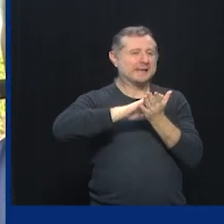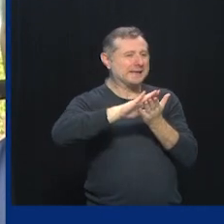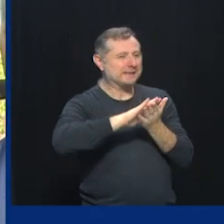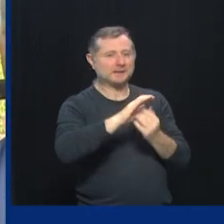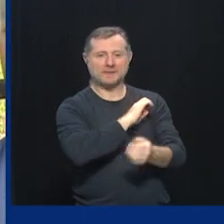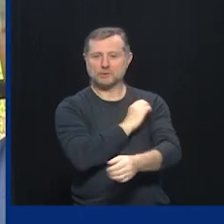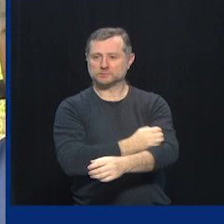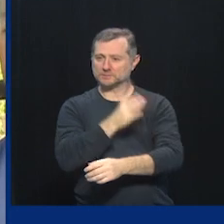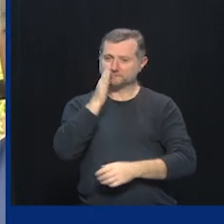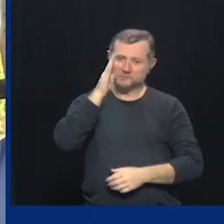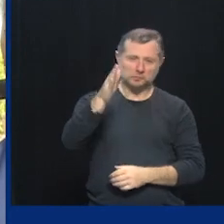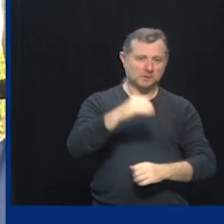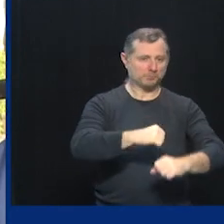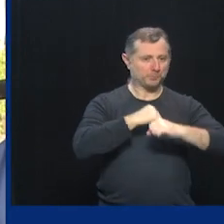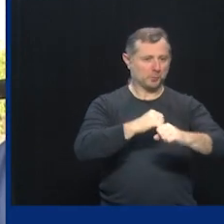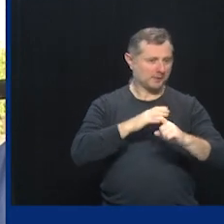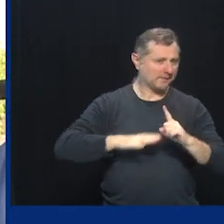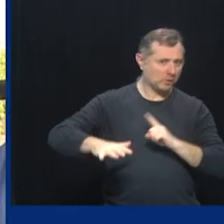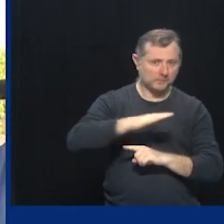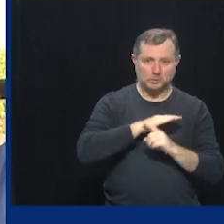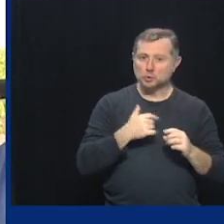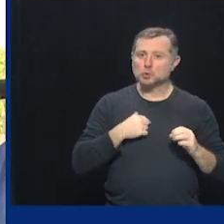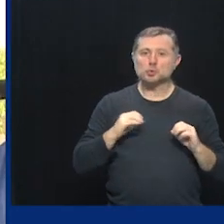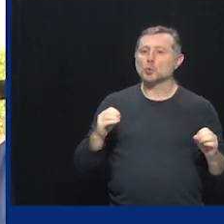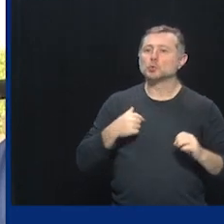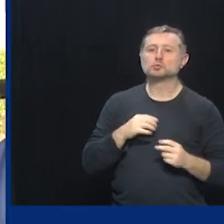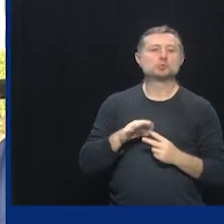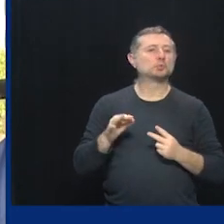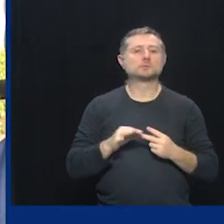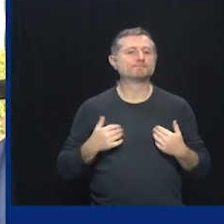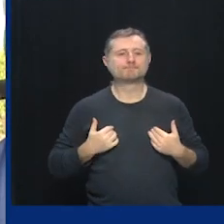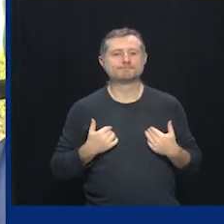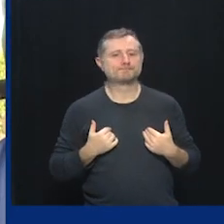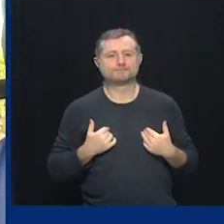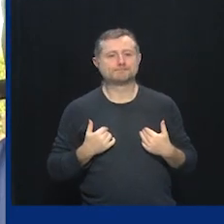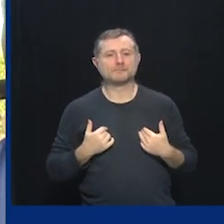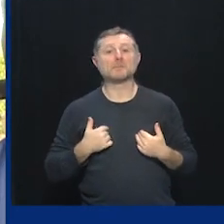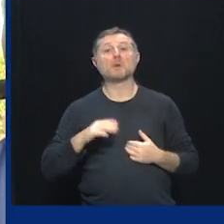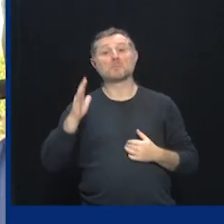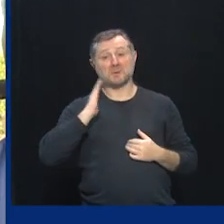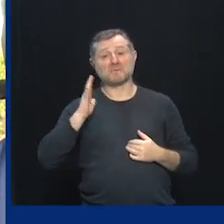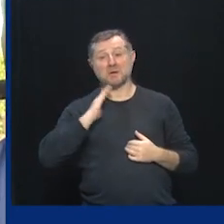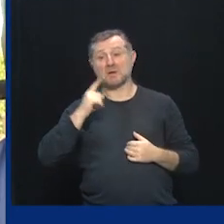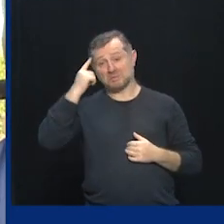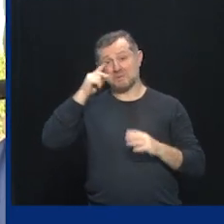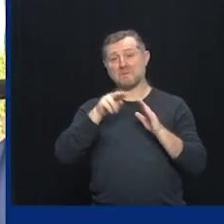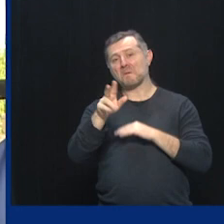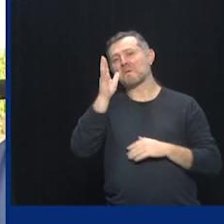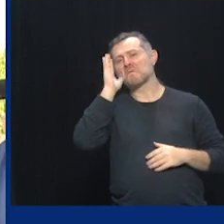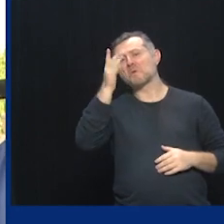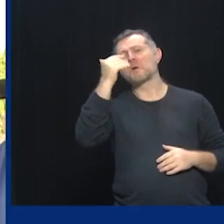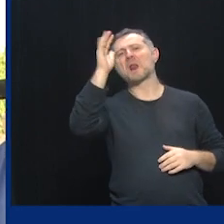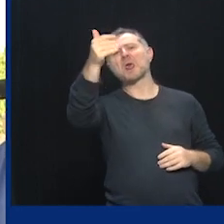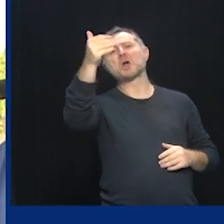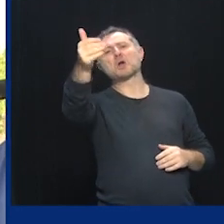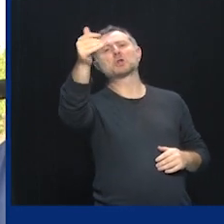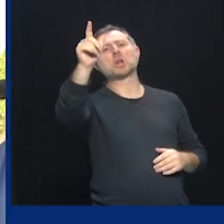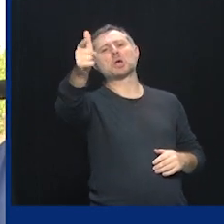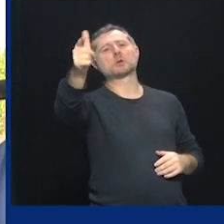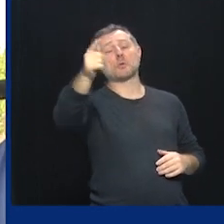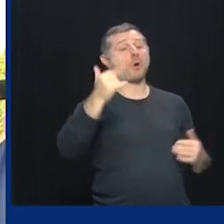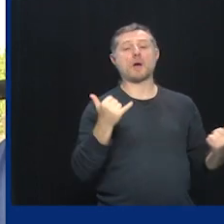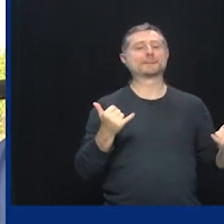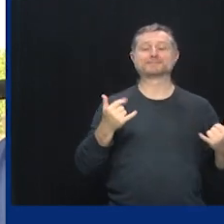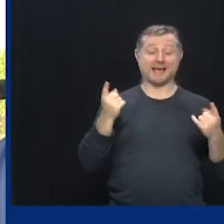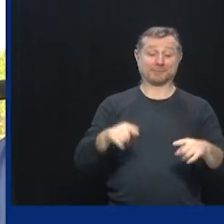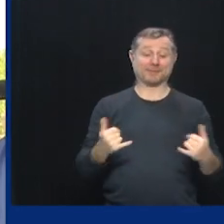environment. We have no choice, my friends. The future we spoke about in dire terms, that future is now. It's happening. We're